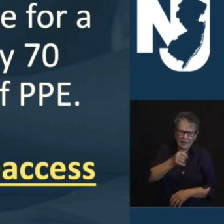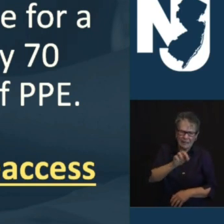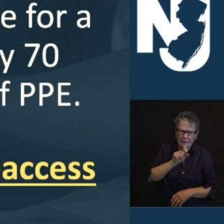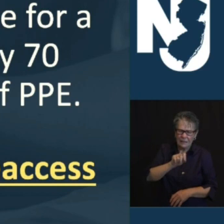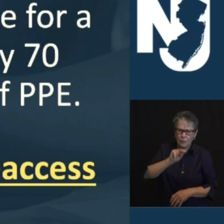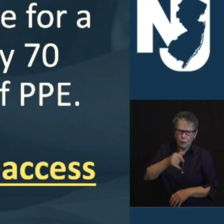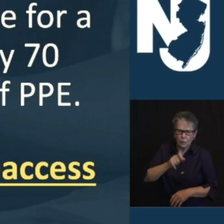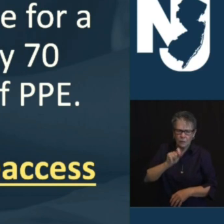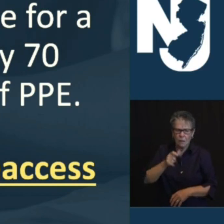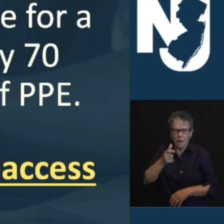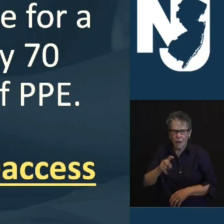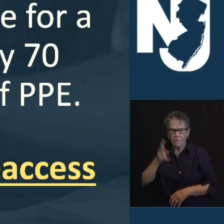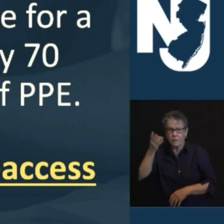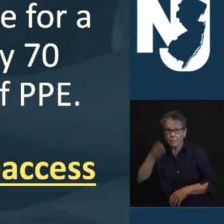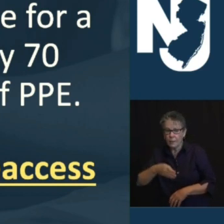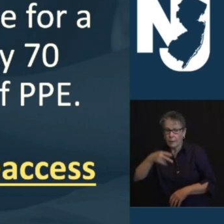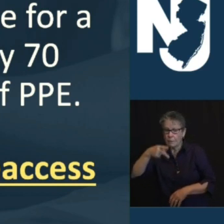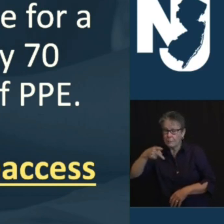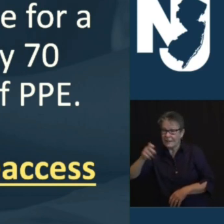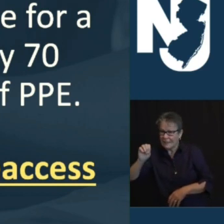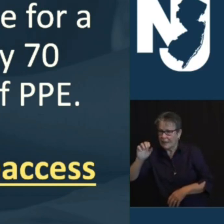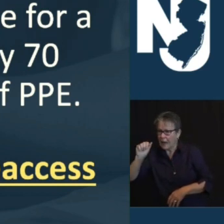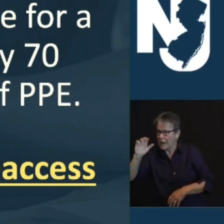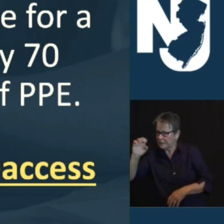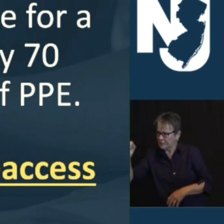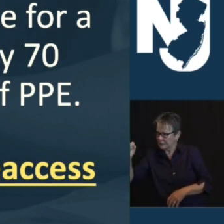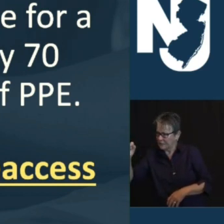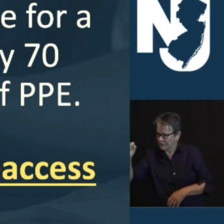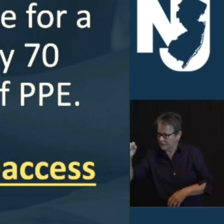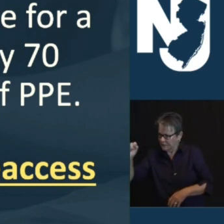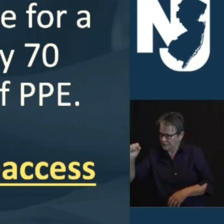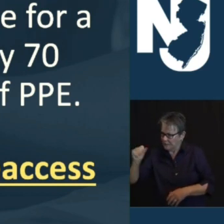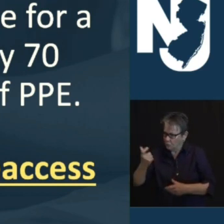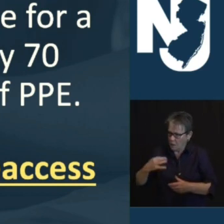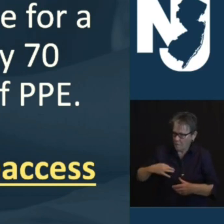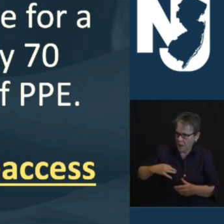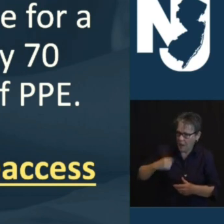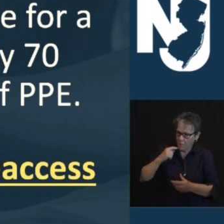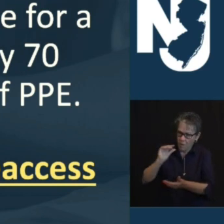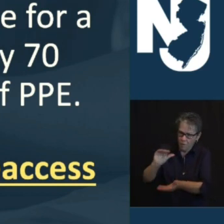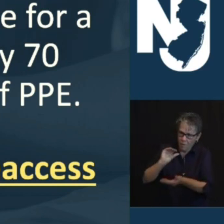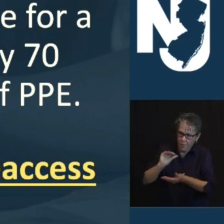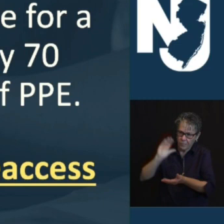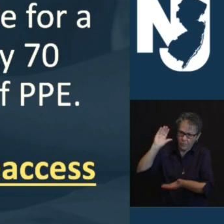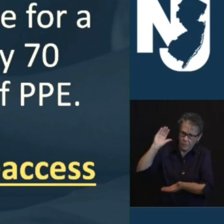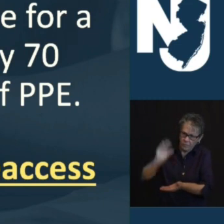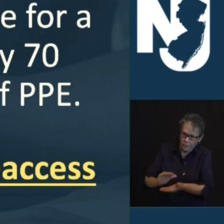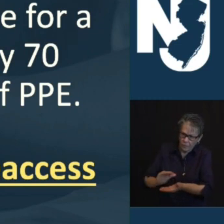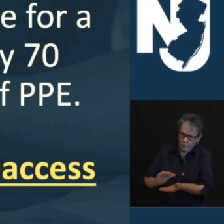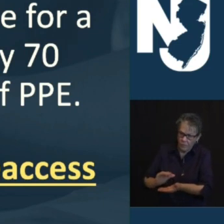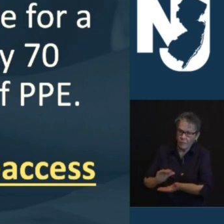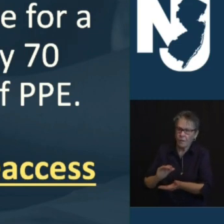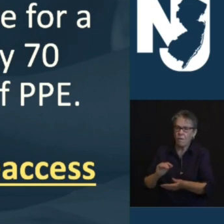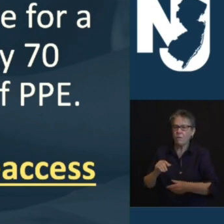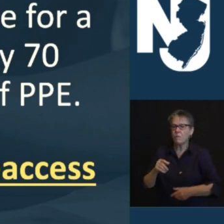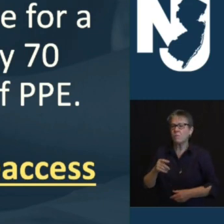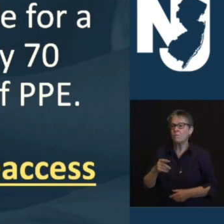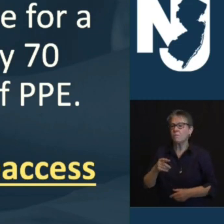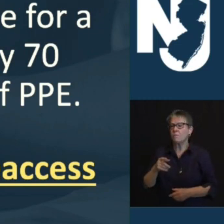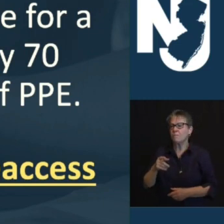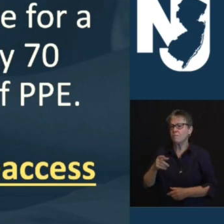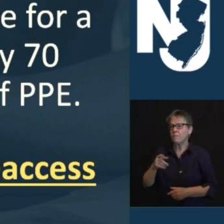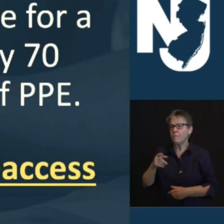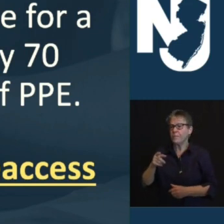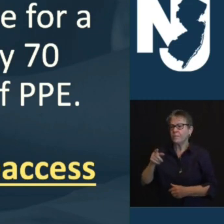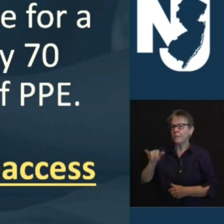covid19.nj.gov/PPE access. And I thank especially Chief Executive Officer Tim Sullivan and the entire team at the EDA for all they've done